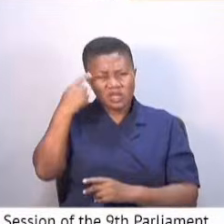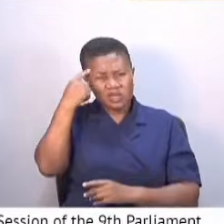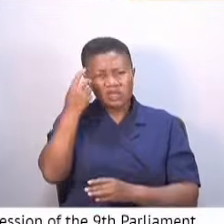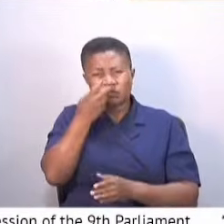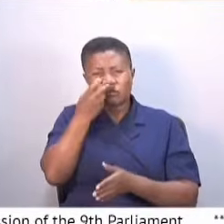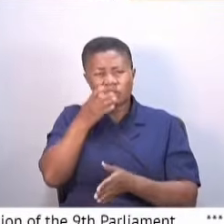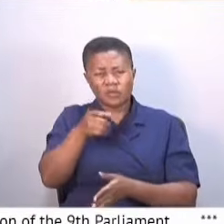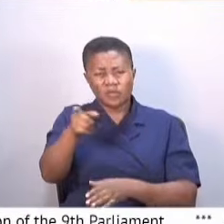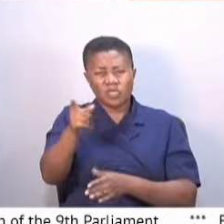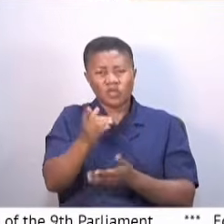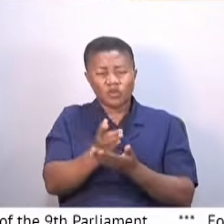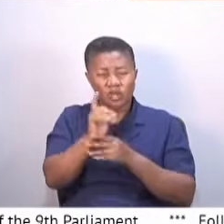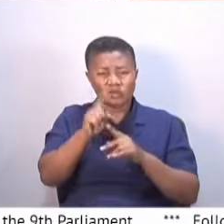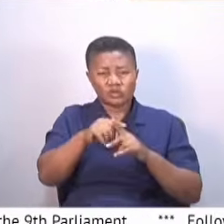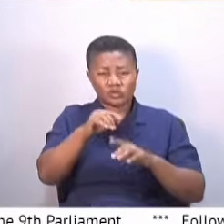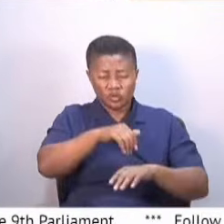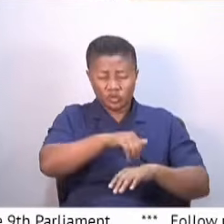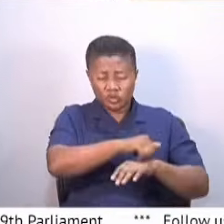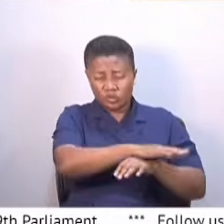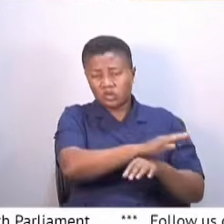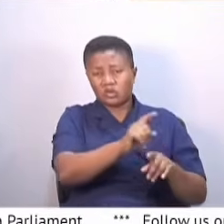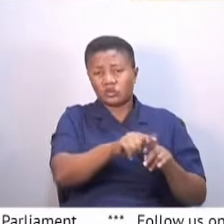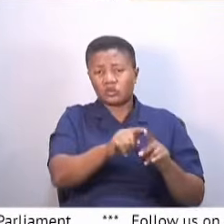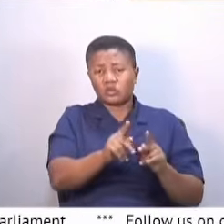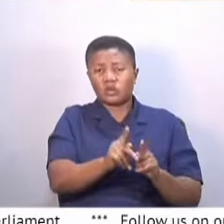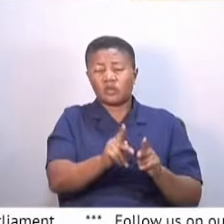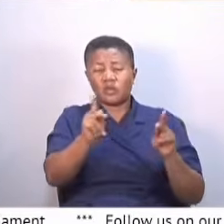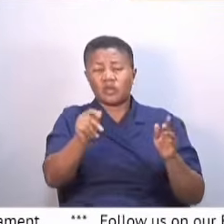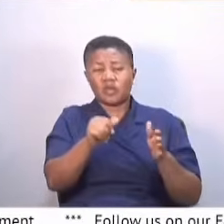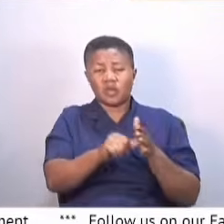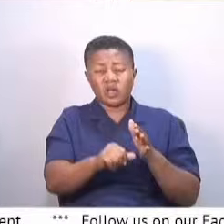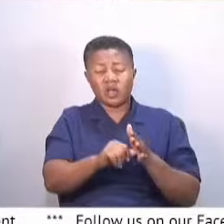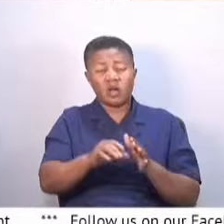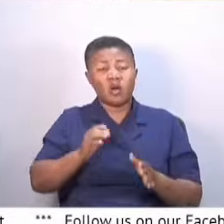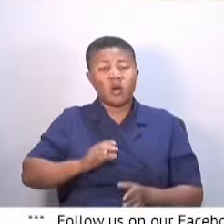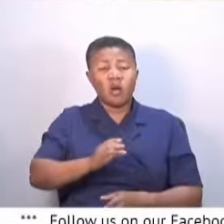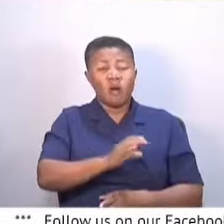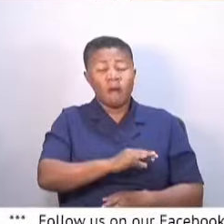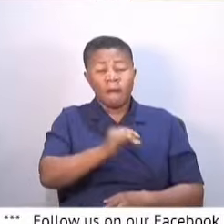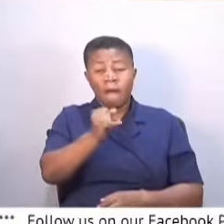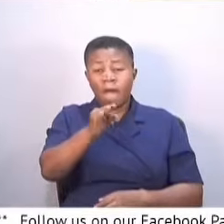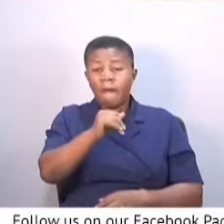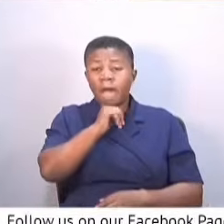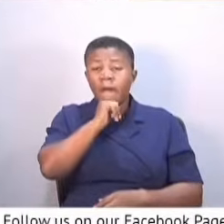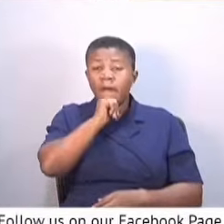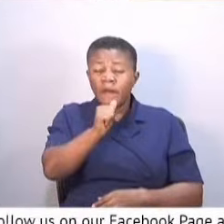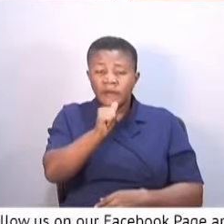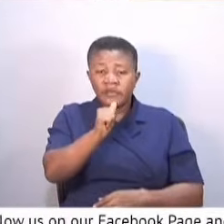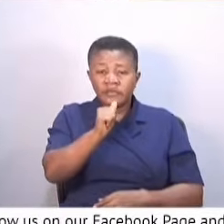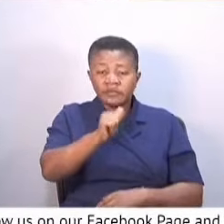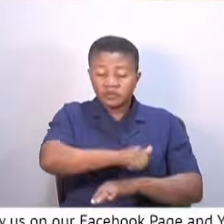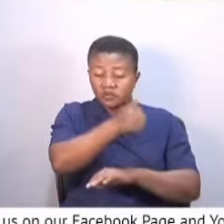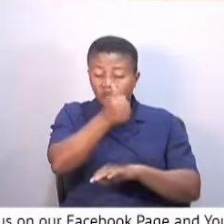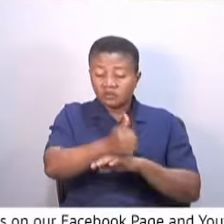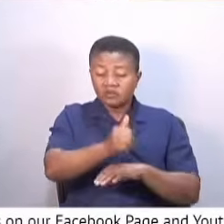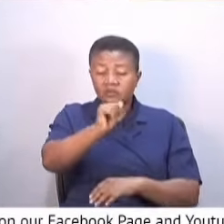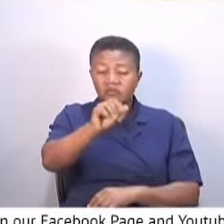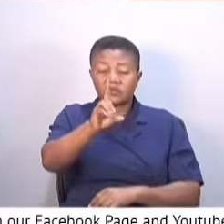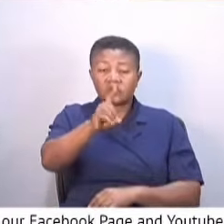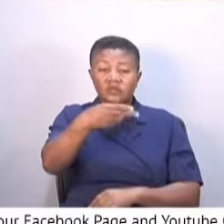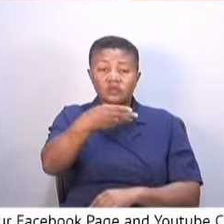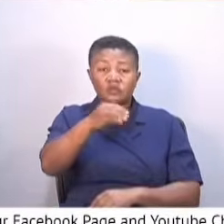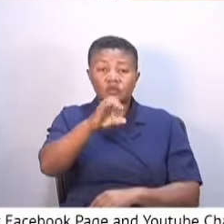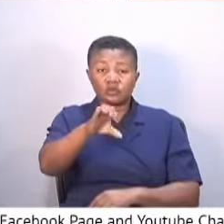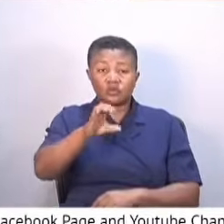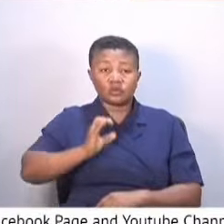Speaker, you were right to refer the matter to the Public Accounts Committee. If not, we'll set up another committee to investigate the matter,